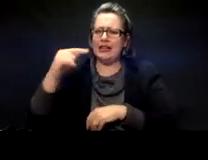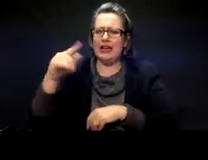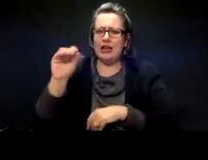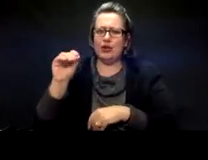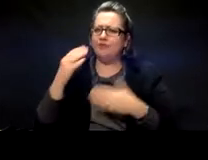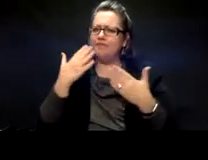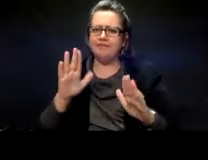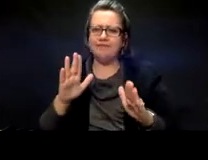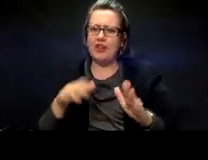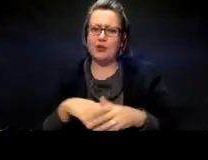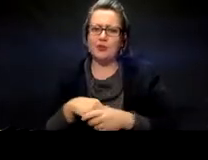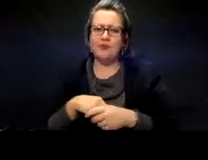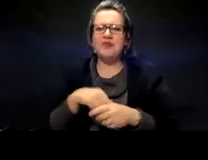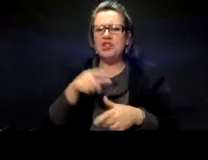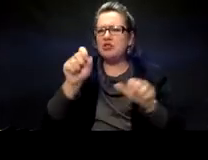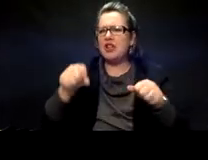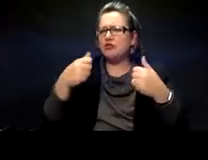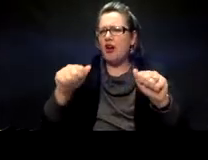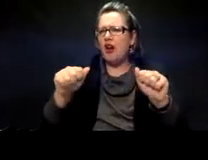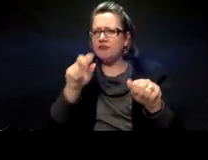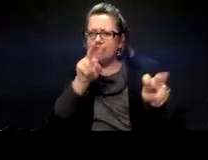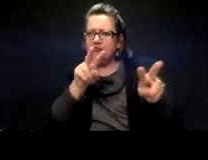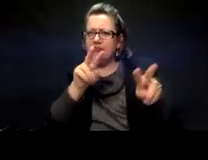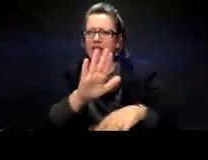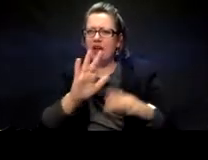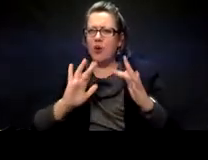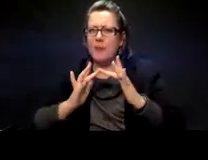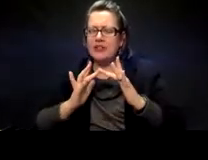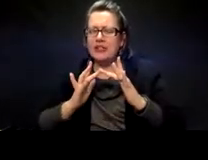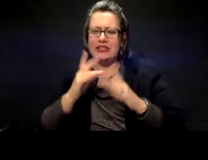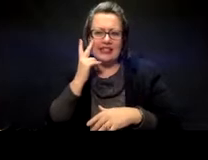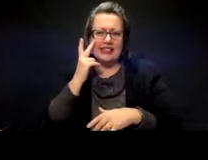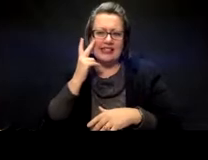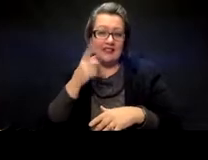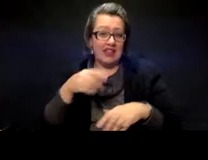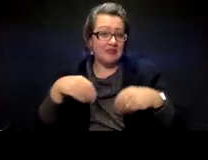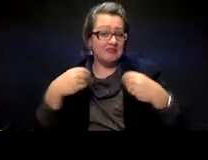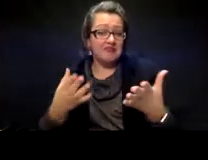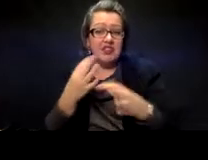gives you that free catalog. I'm not sure about Diglow, but you can check